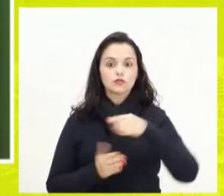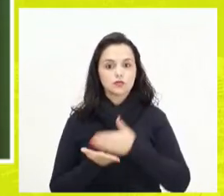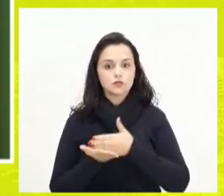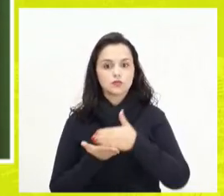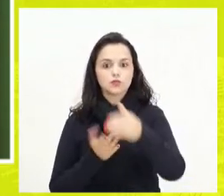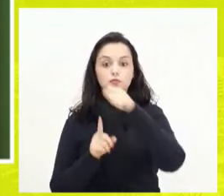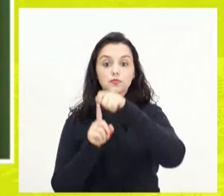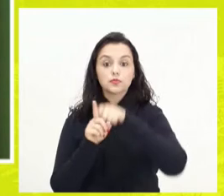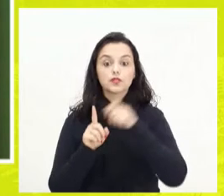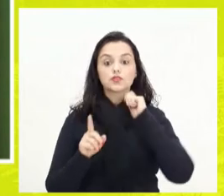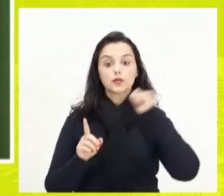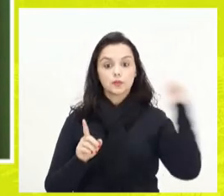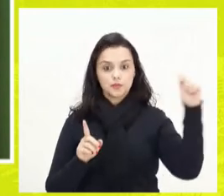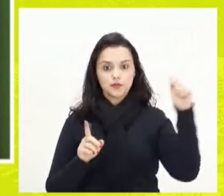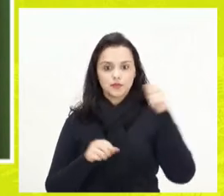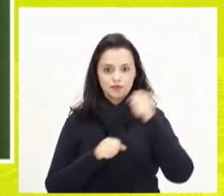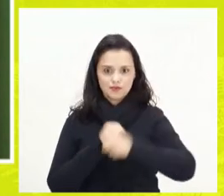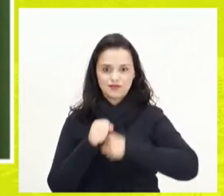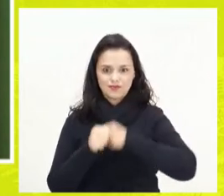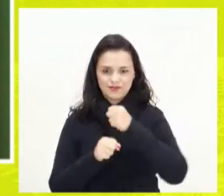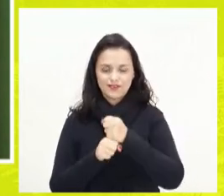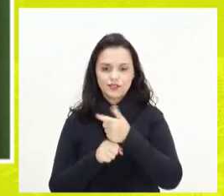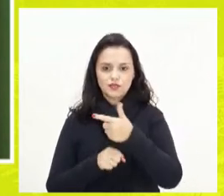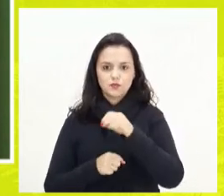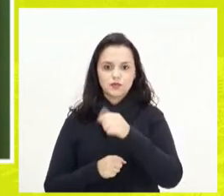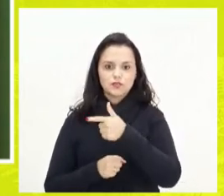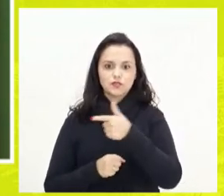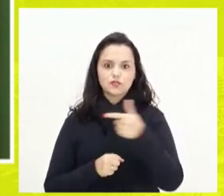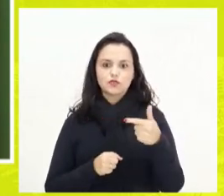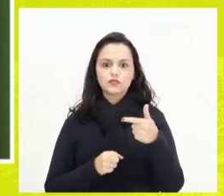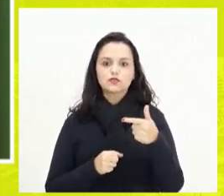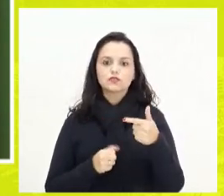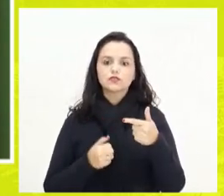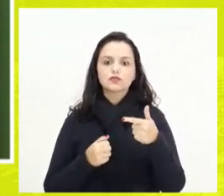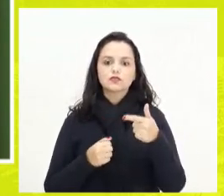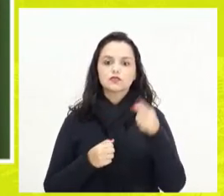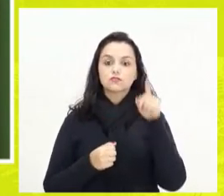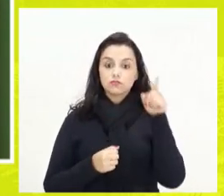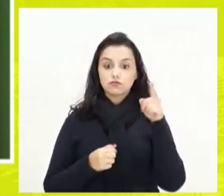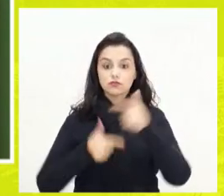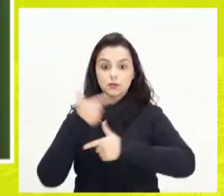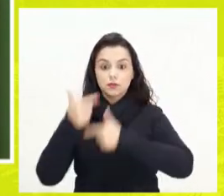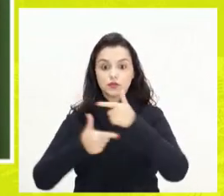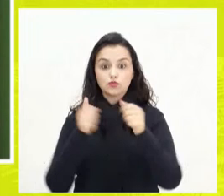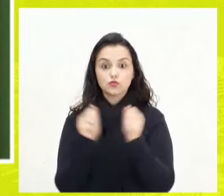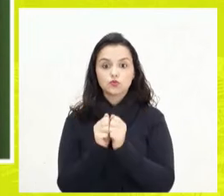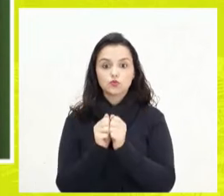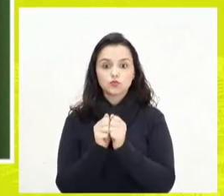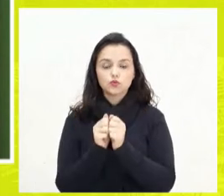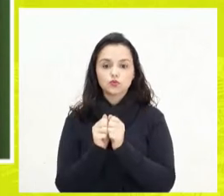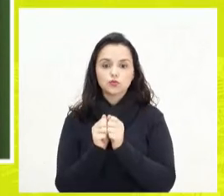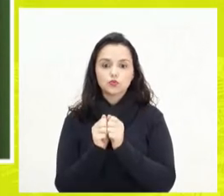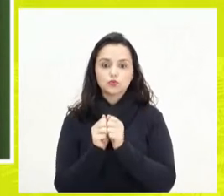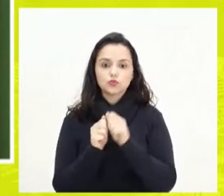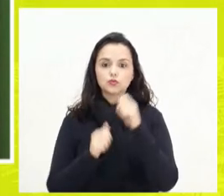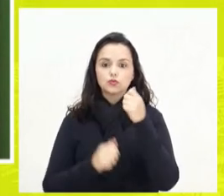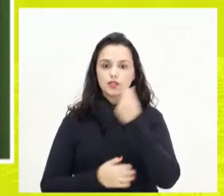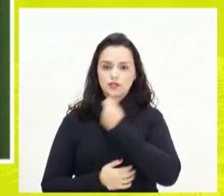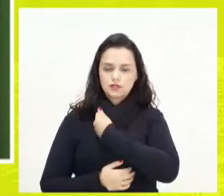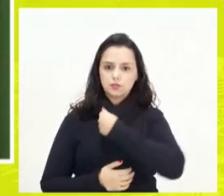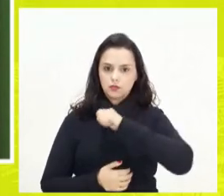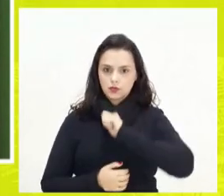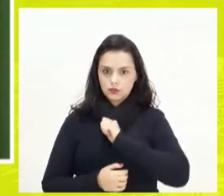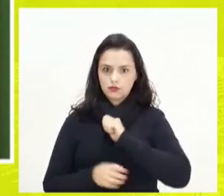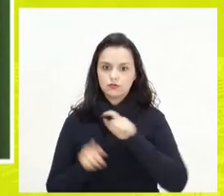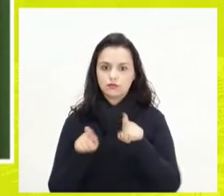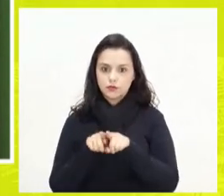tract and we started with a colleague from spain and basically what we're doing is